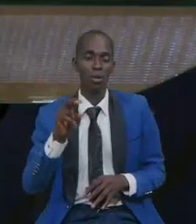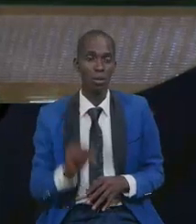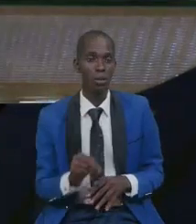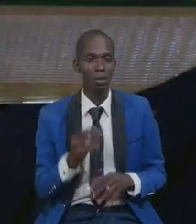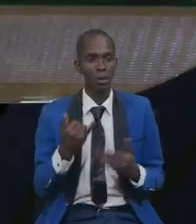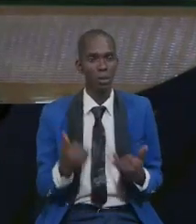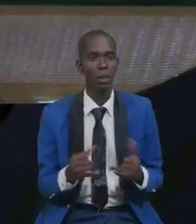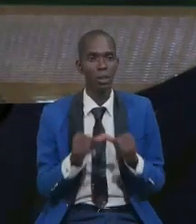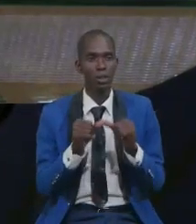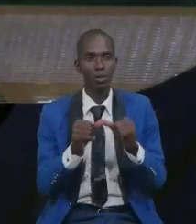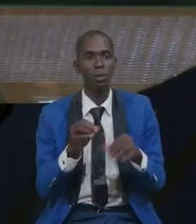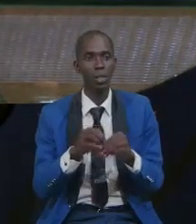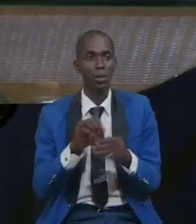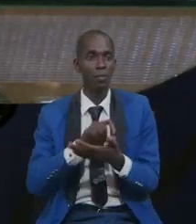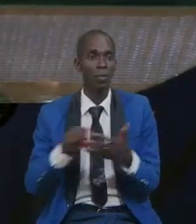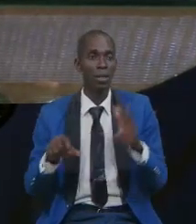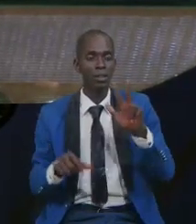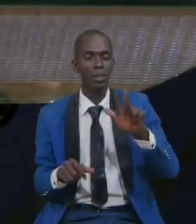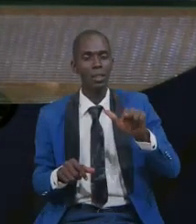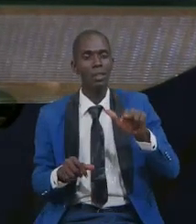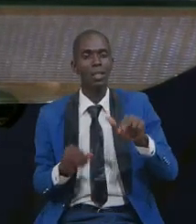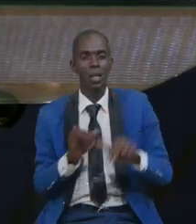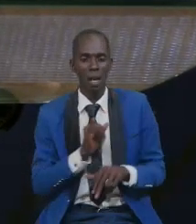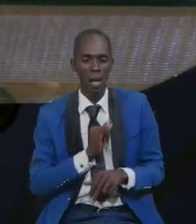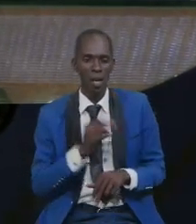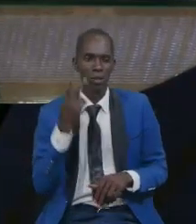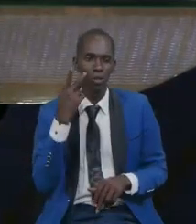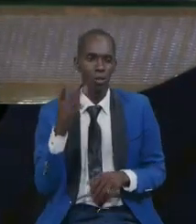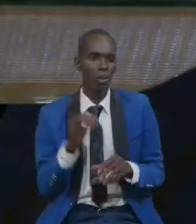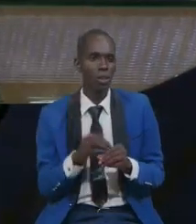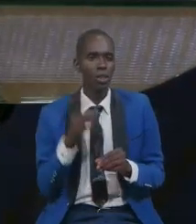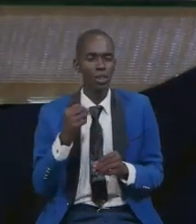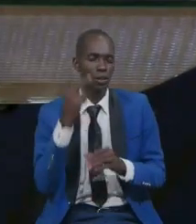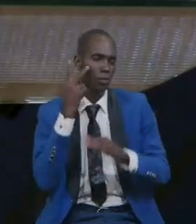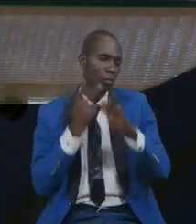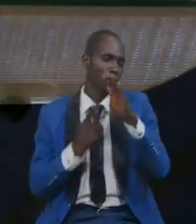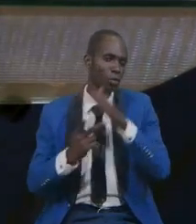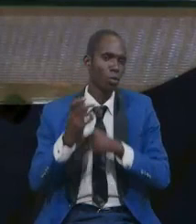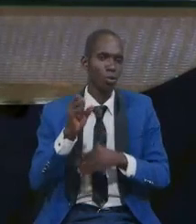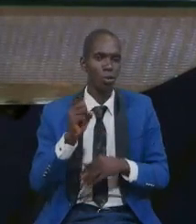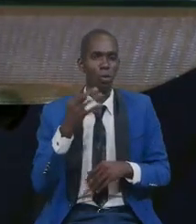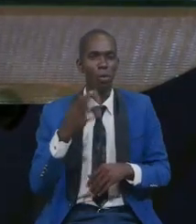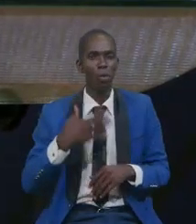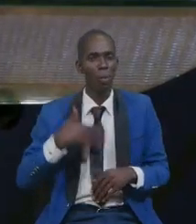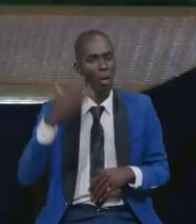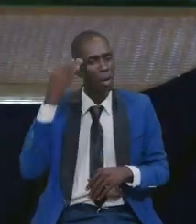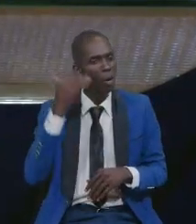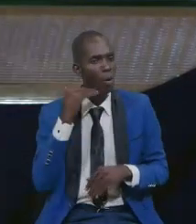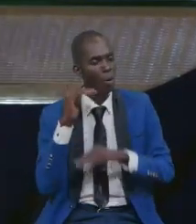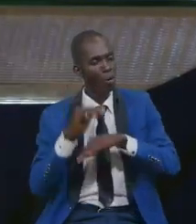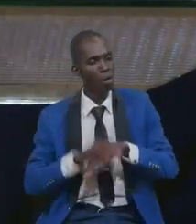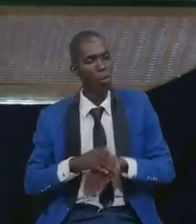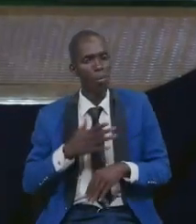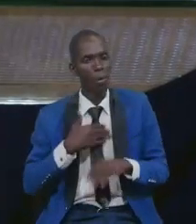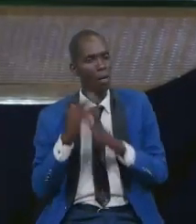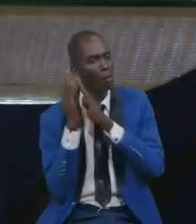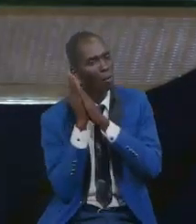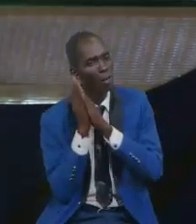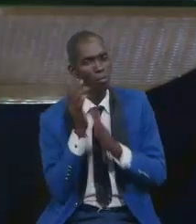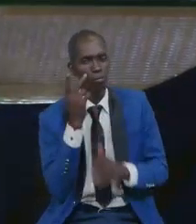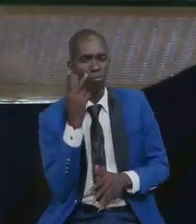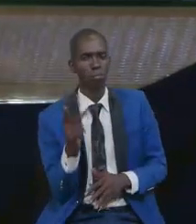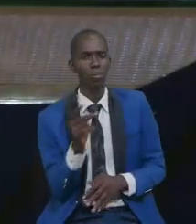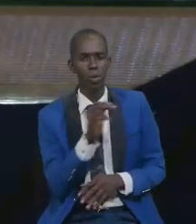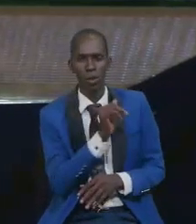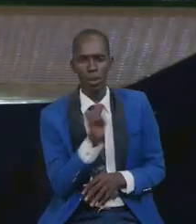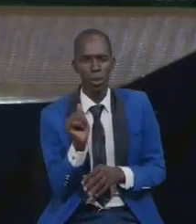In verse 13, it says, I saw in the visions of my head upon my bed, and behold, a watcher and